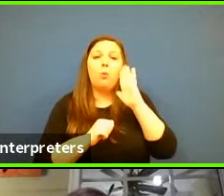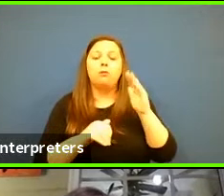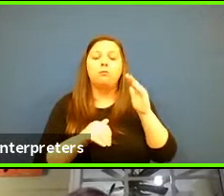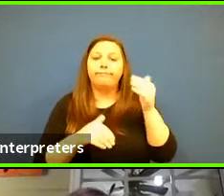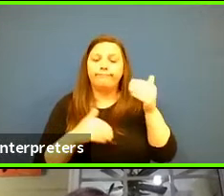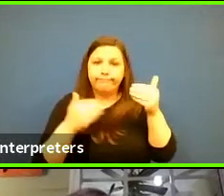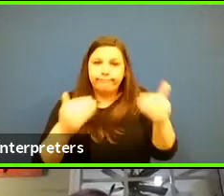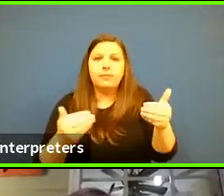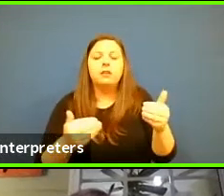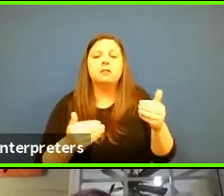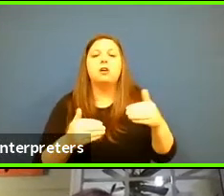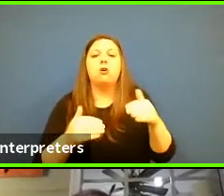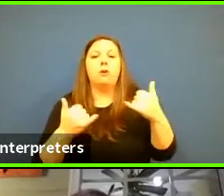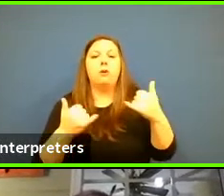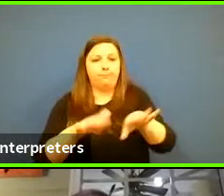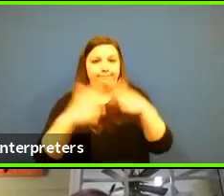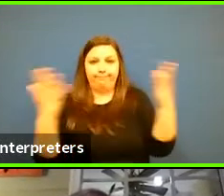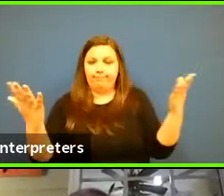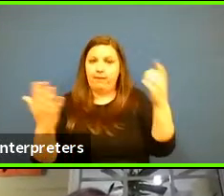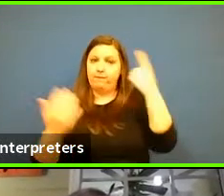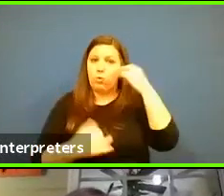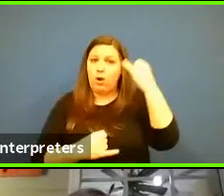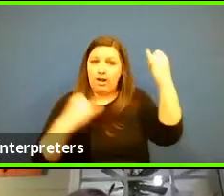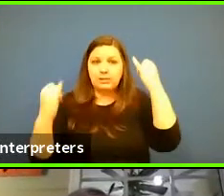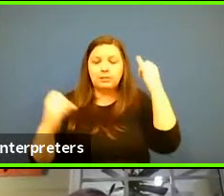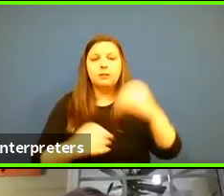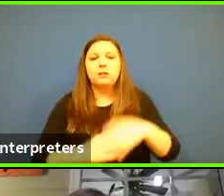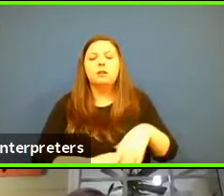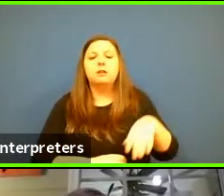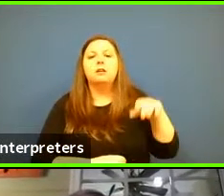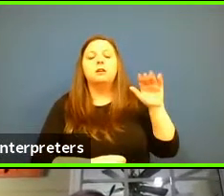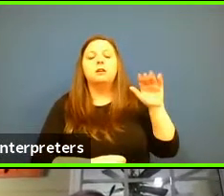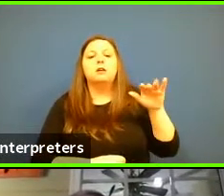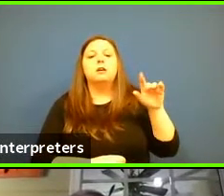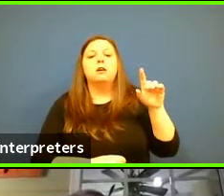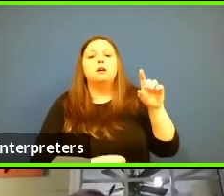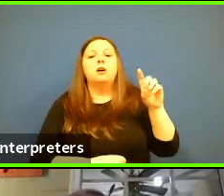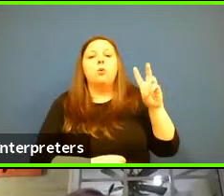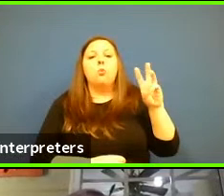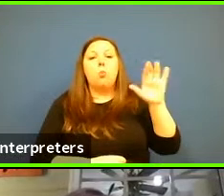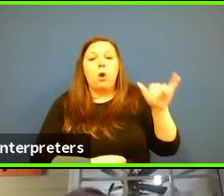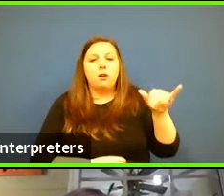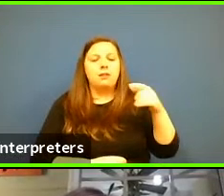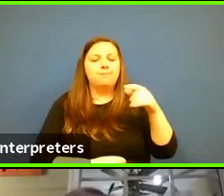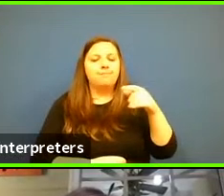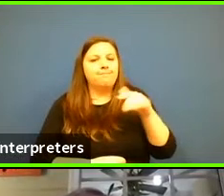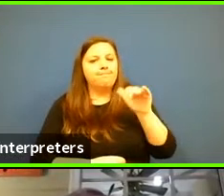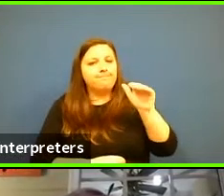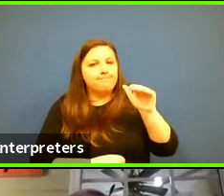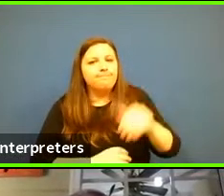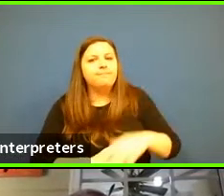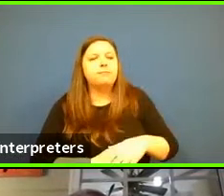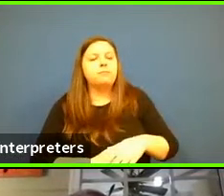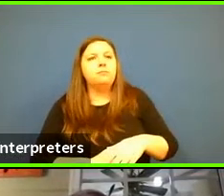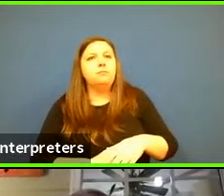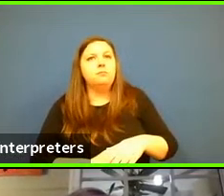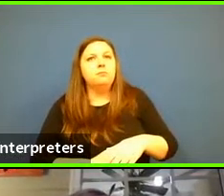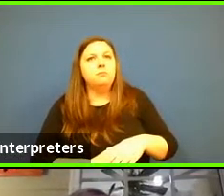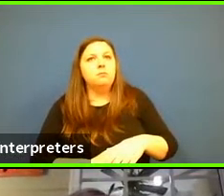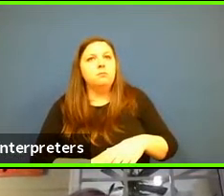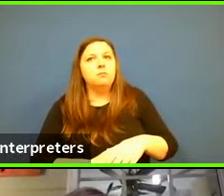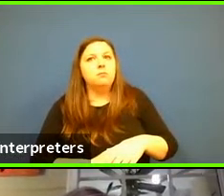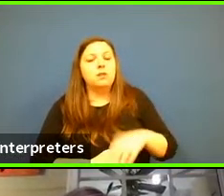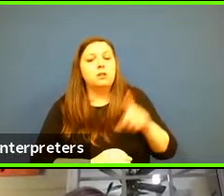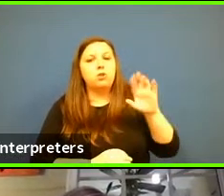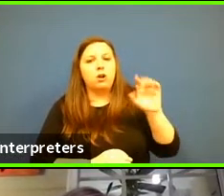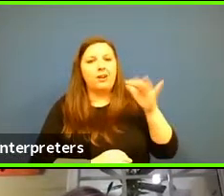ideas. Dr. Maddox, I'm sorry, Dr. Gann, I'm going to say this, and I'm going to go ahead and leave